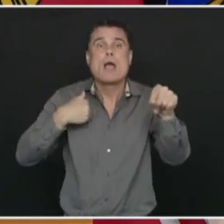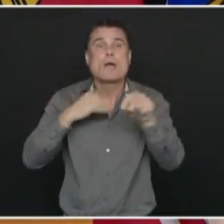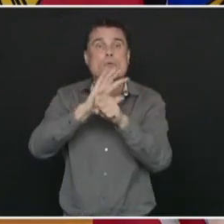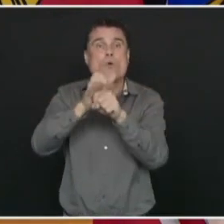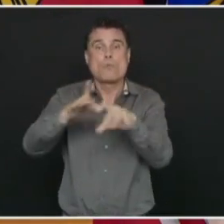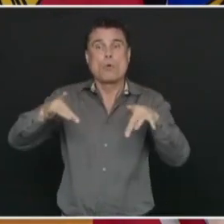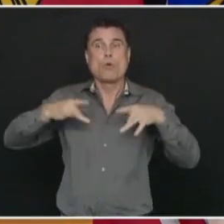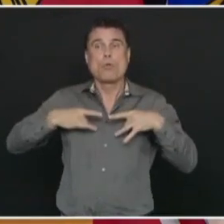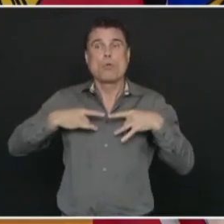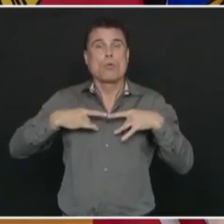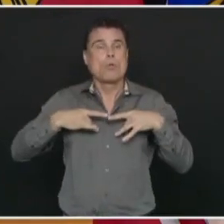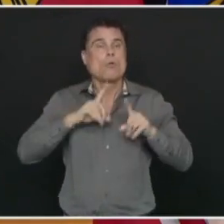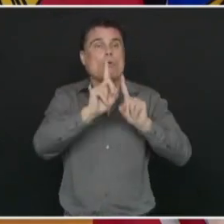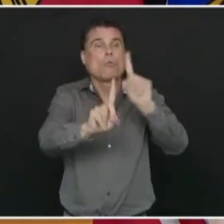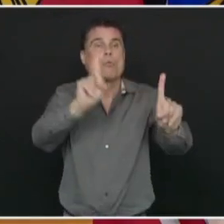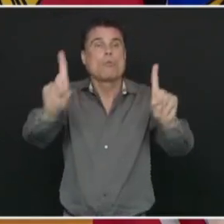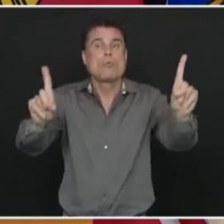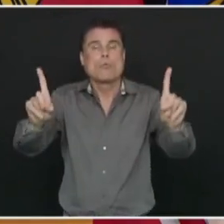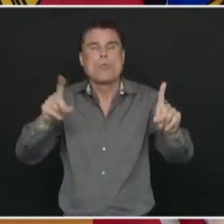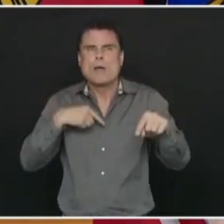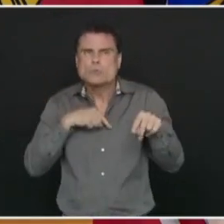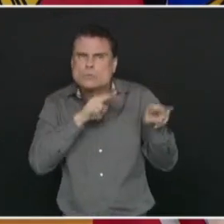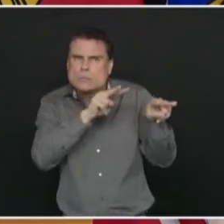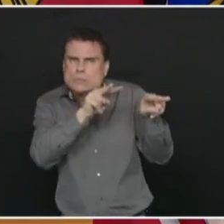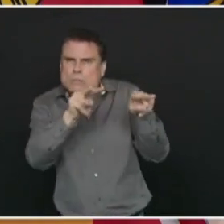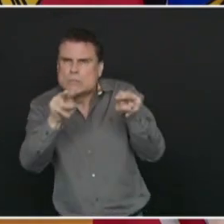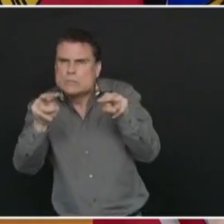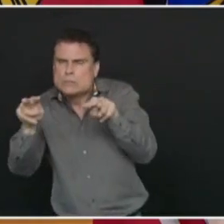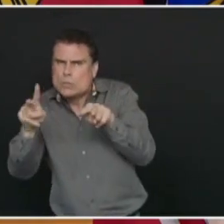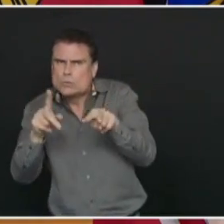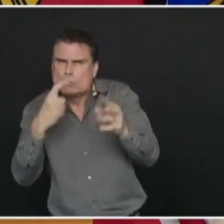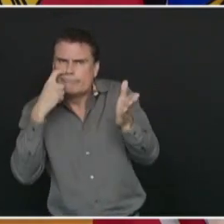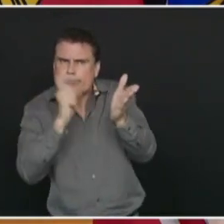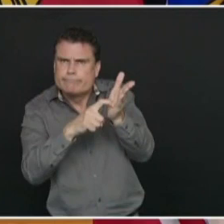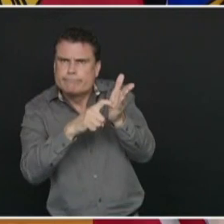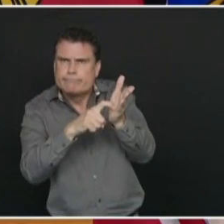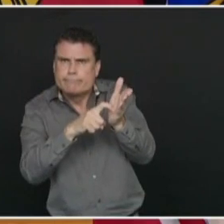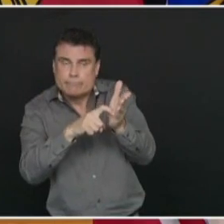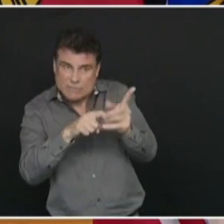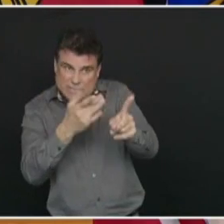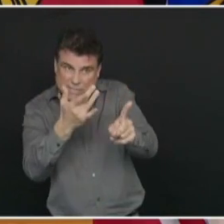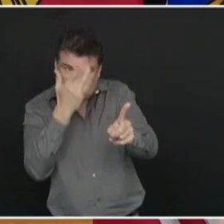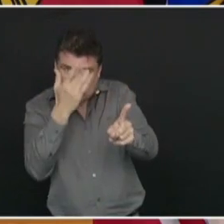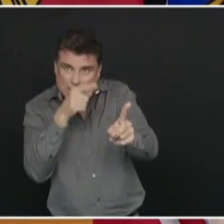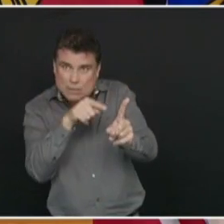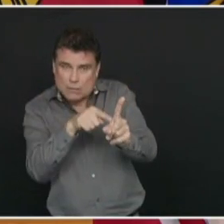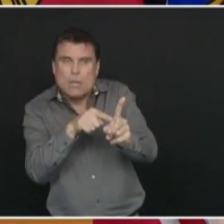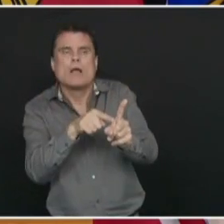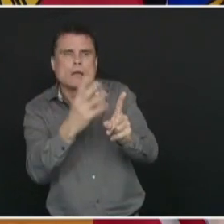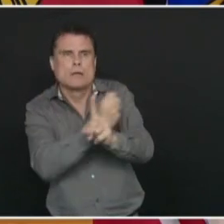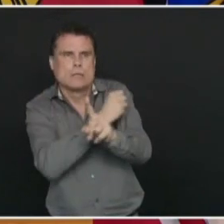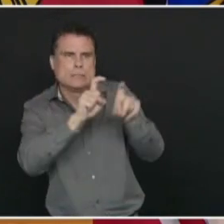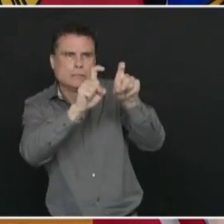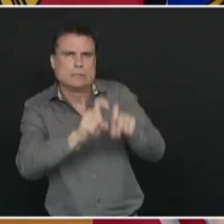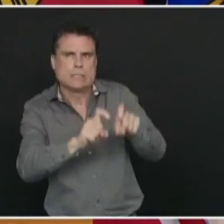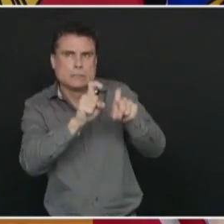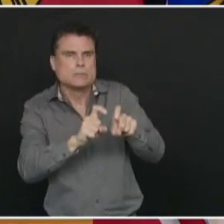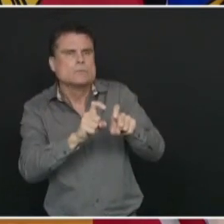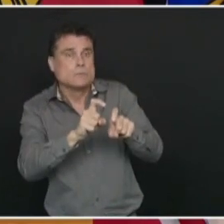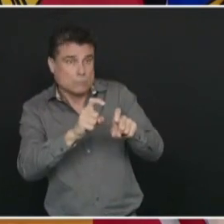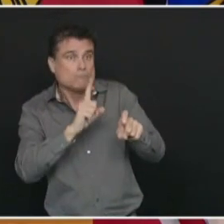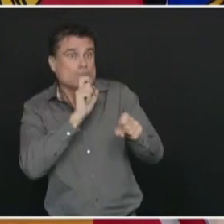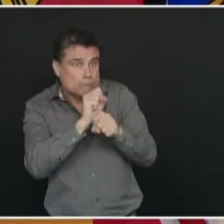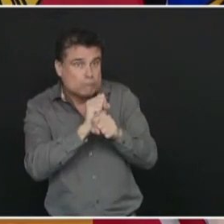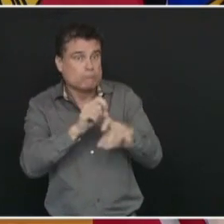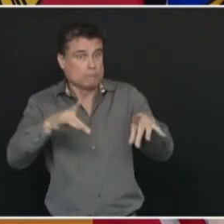bit, but we're also seeing fewer people who are getting sick. So that's kind of reassuring in some ways too. In terms of